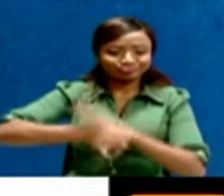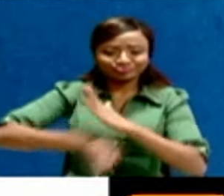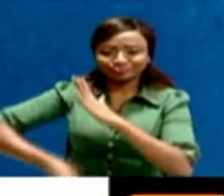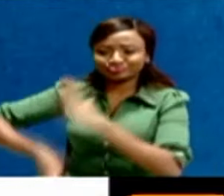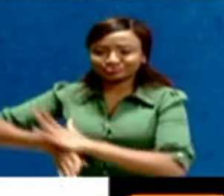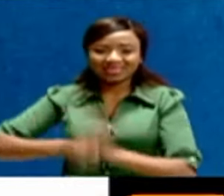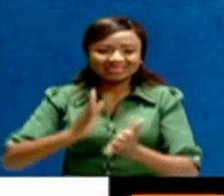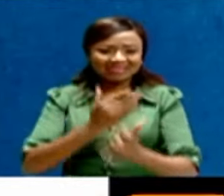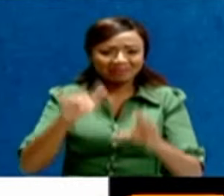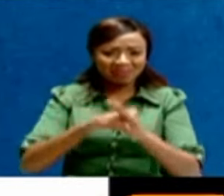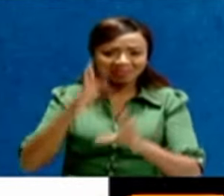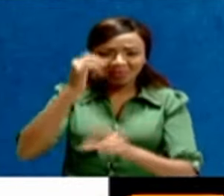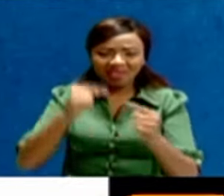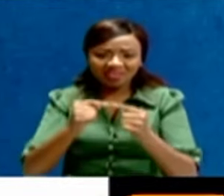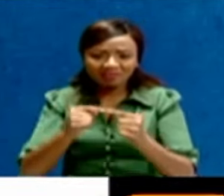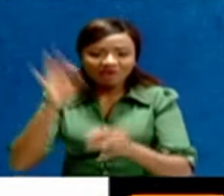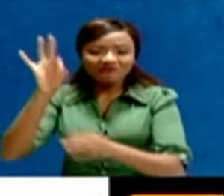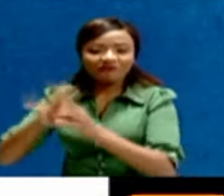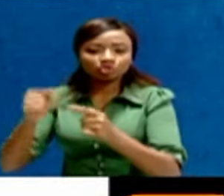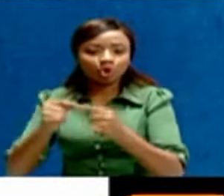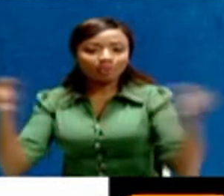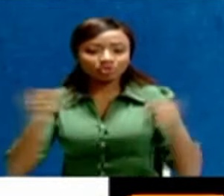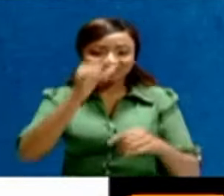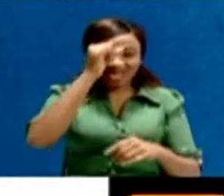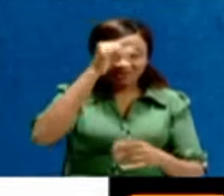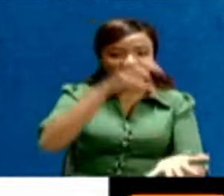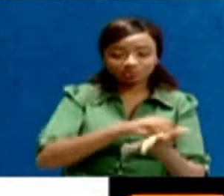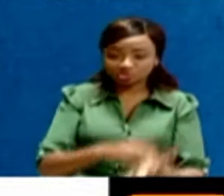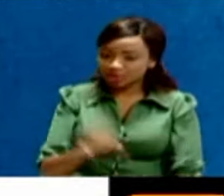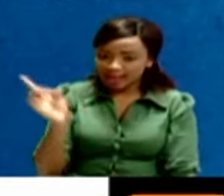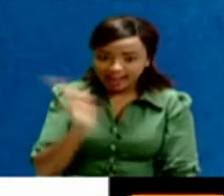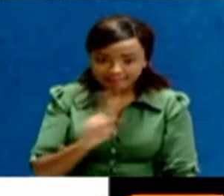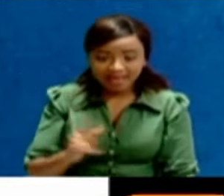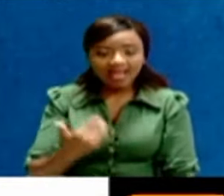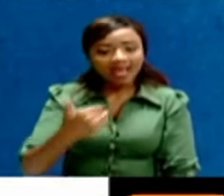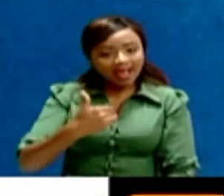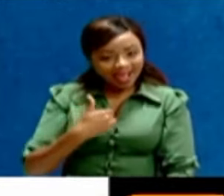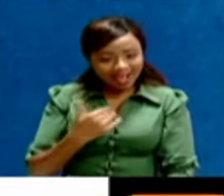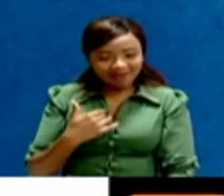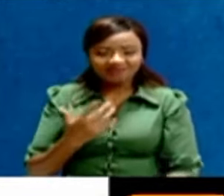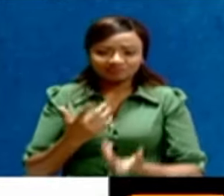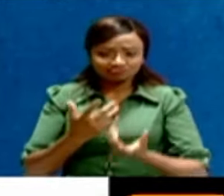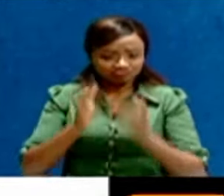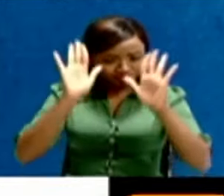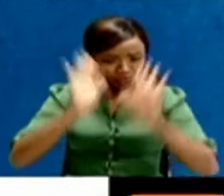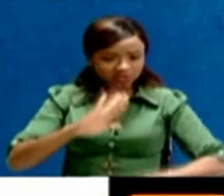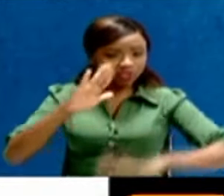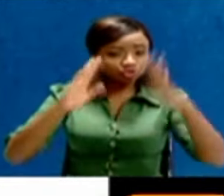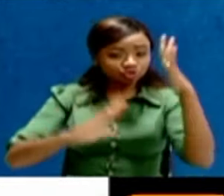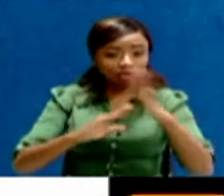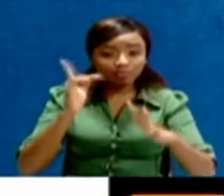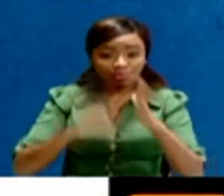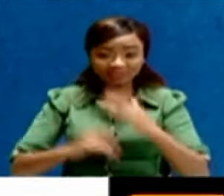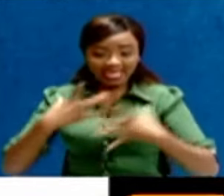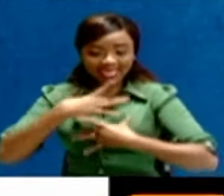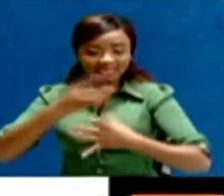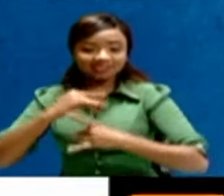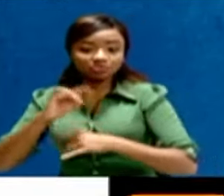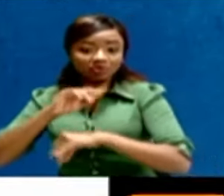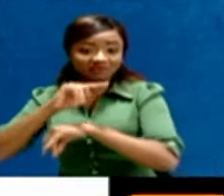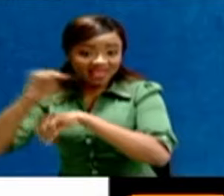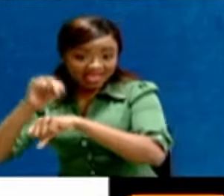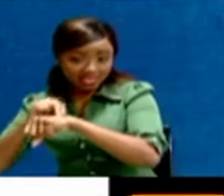members because they voted against the government position. There comes a time when the interest of the nation supersede an interest of a political